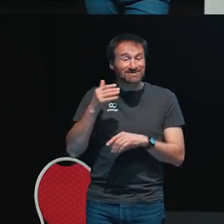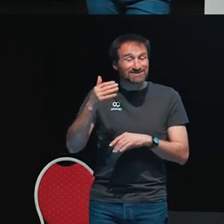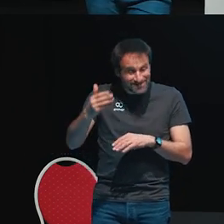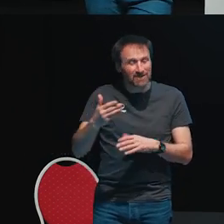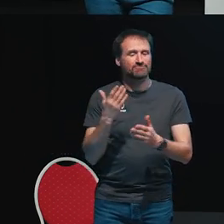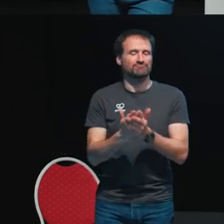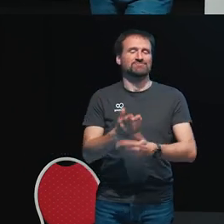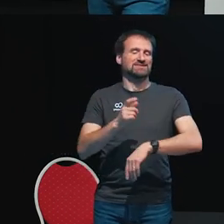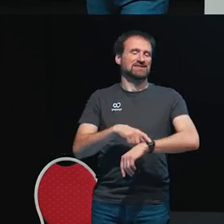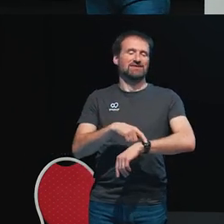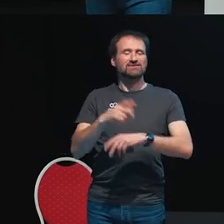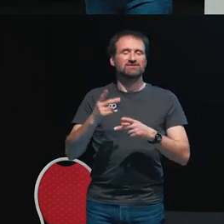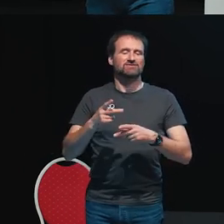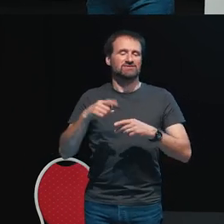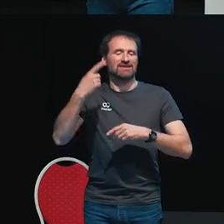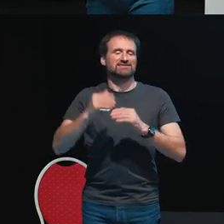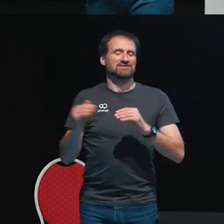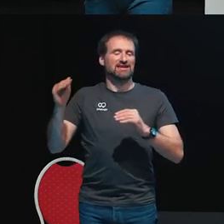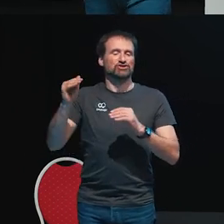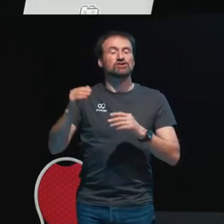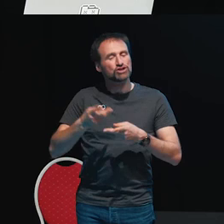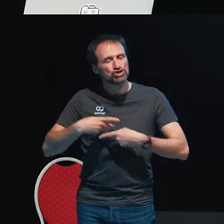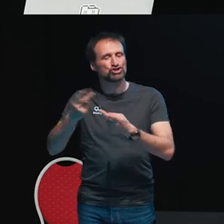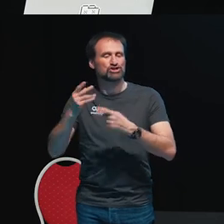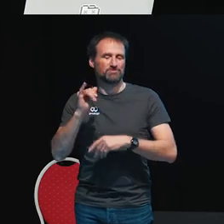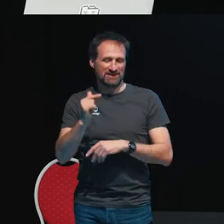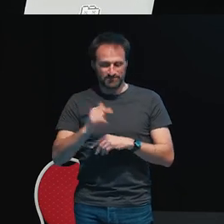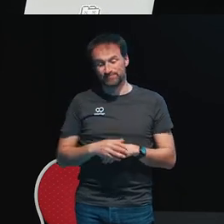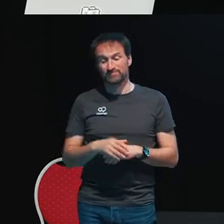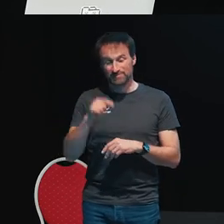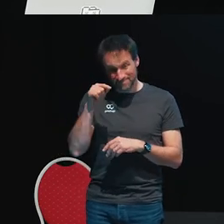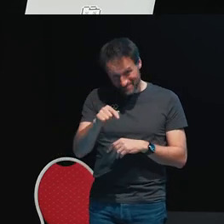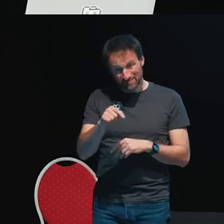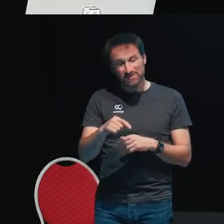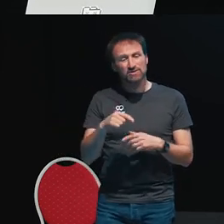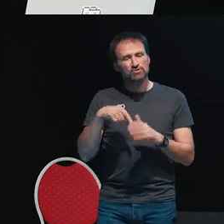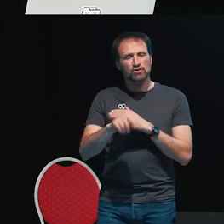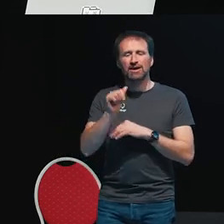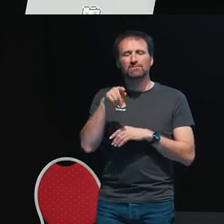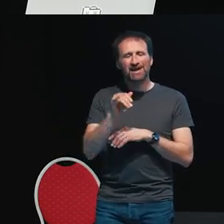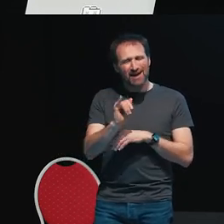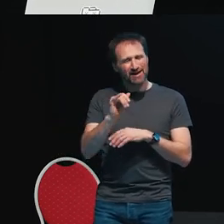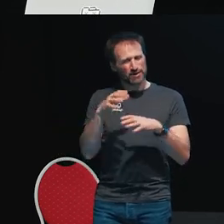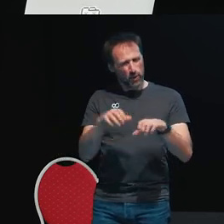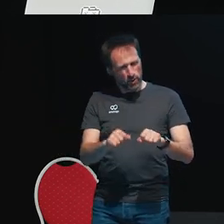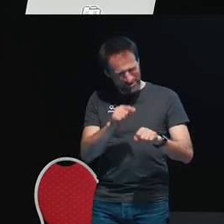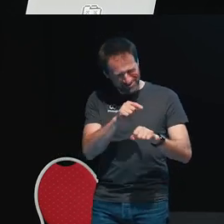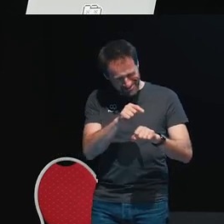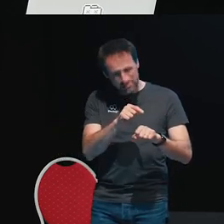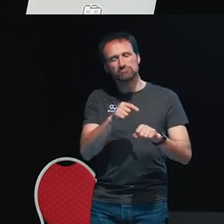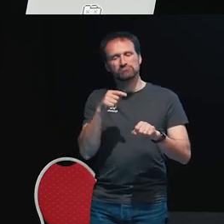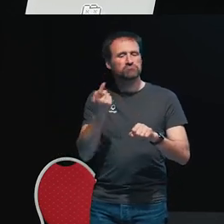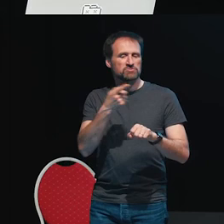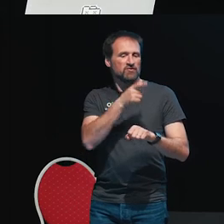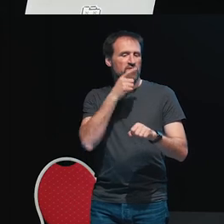Chromium project, each part of the APIs are owned by somebody called API owners, and they are the one in charge of kind of